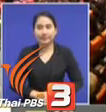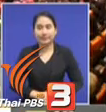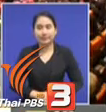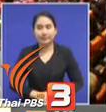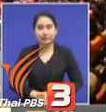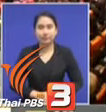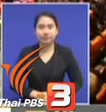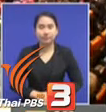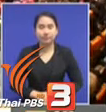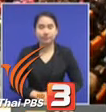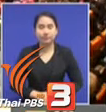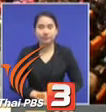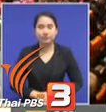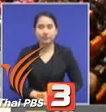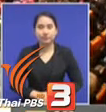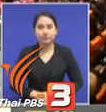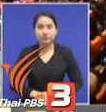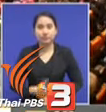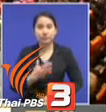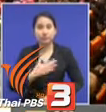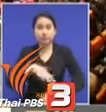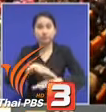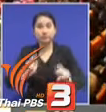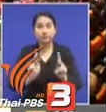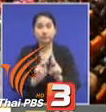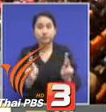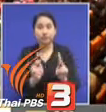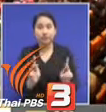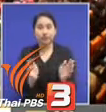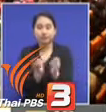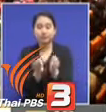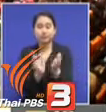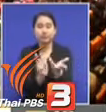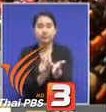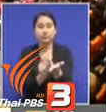376. But as we all know, that Palang Pracharat Party